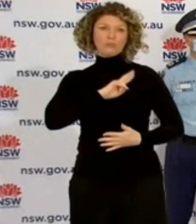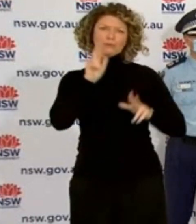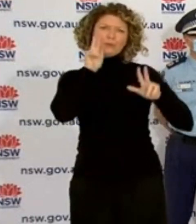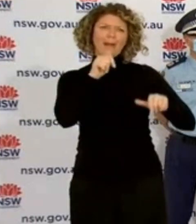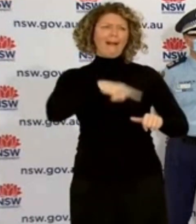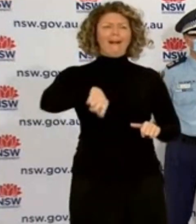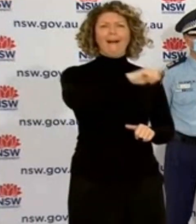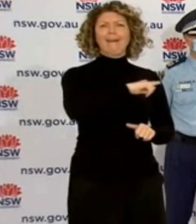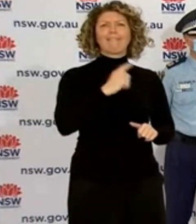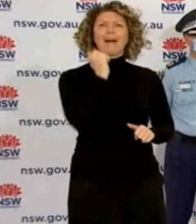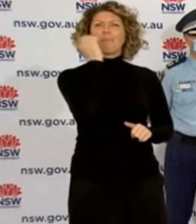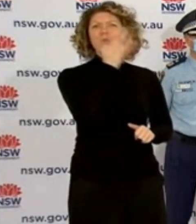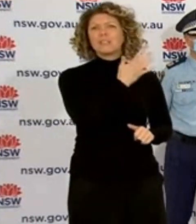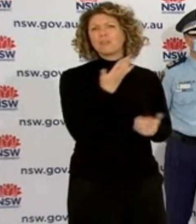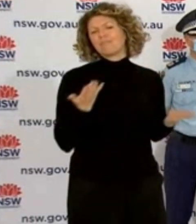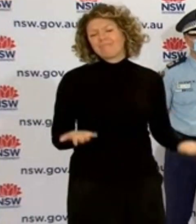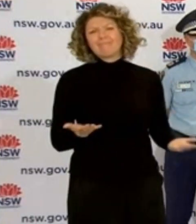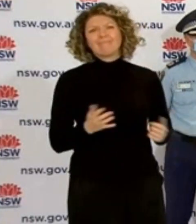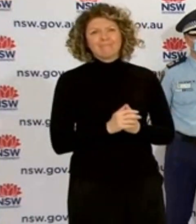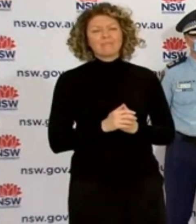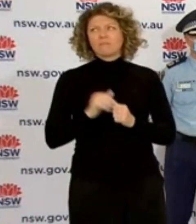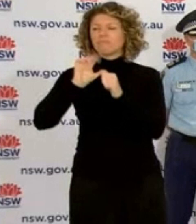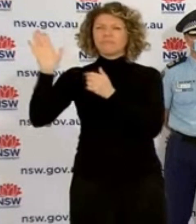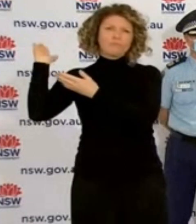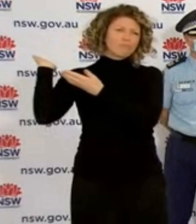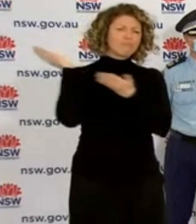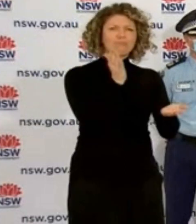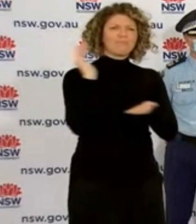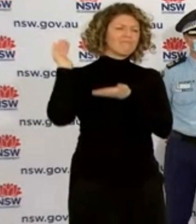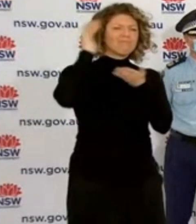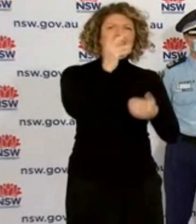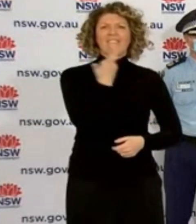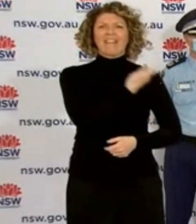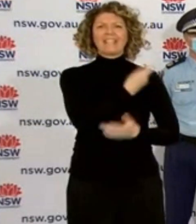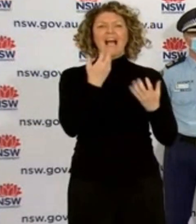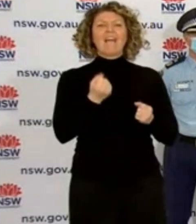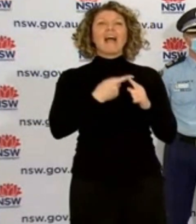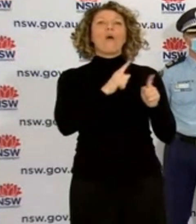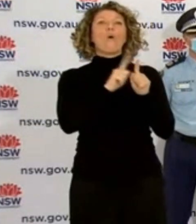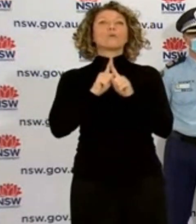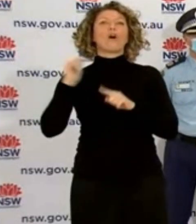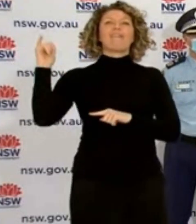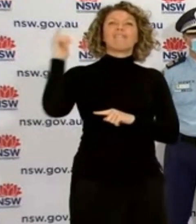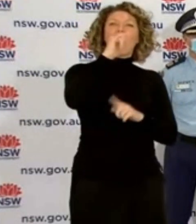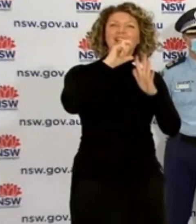Aboriginal communities, and they've pleasingly deployed vaccine, and Royal Flying Doctor Service has been doing vaccinations